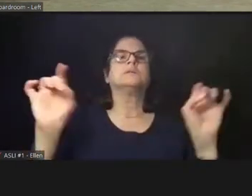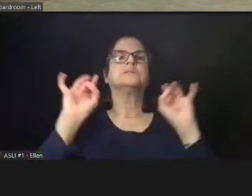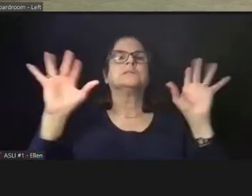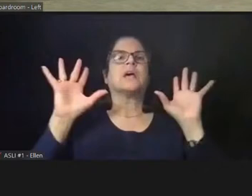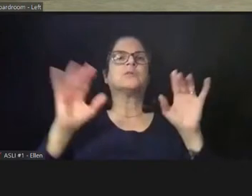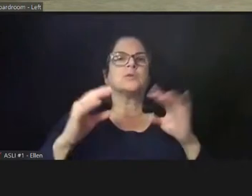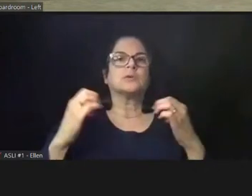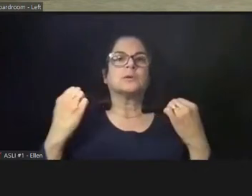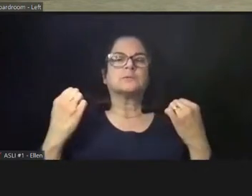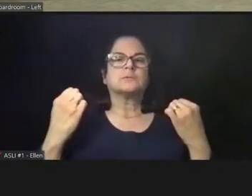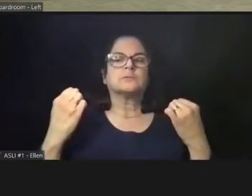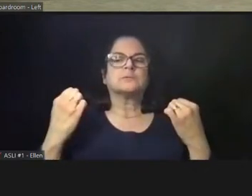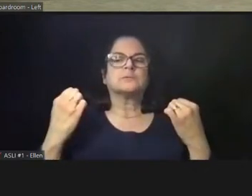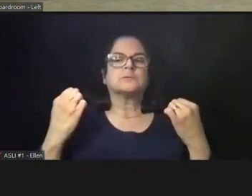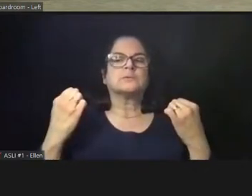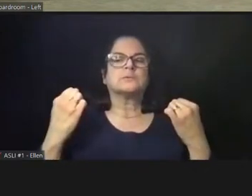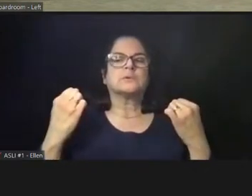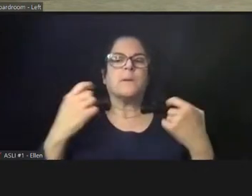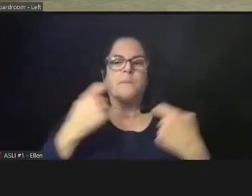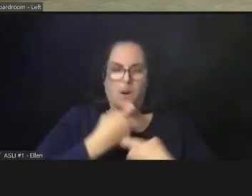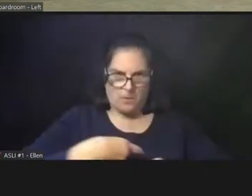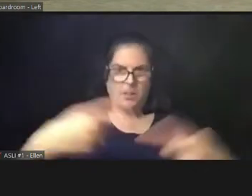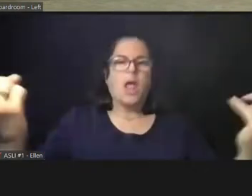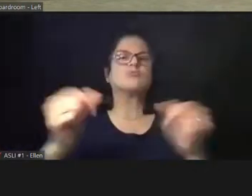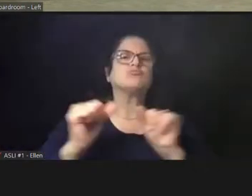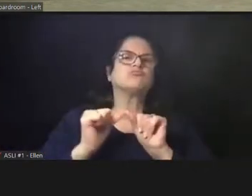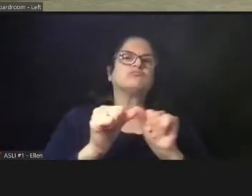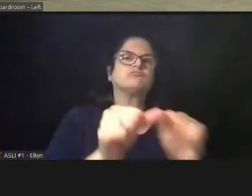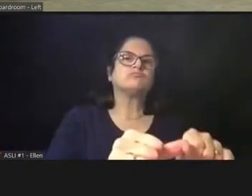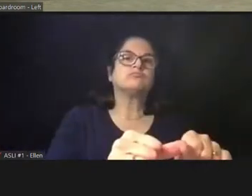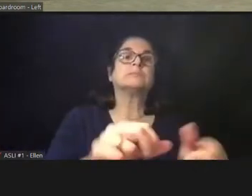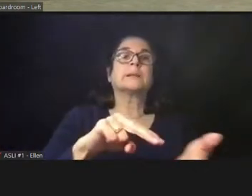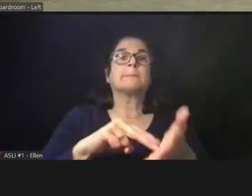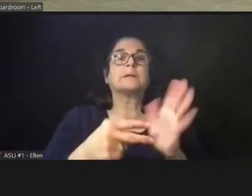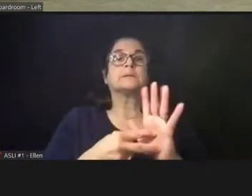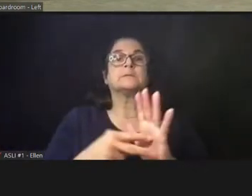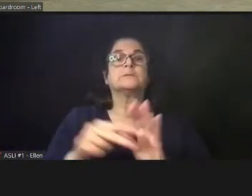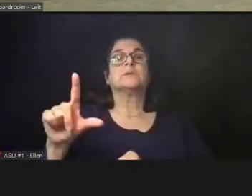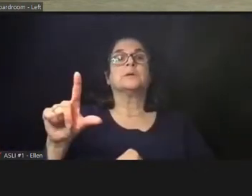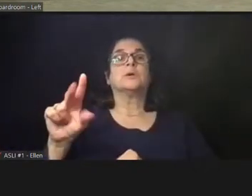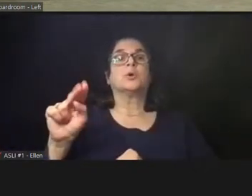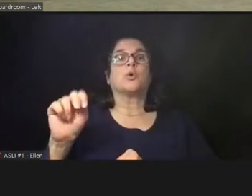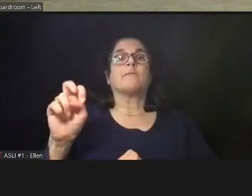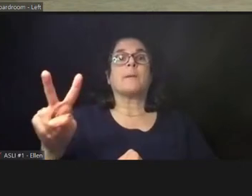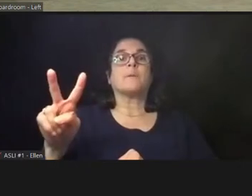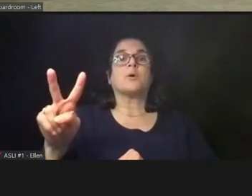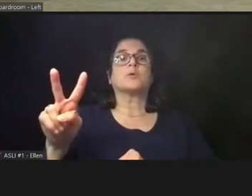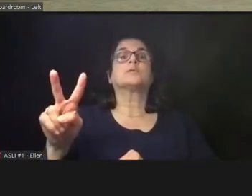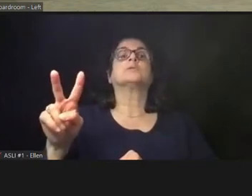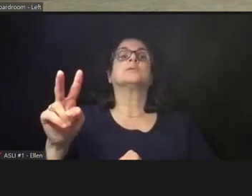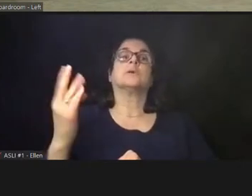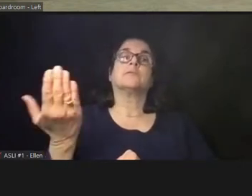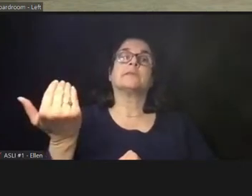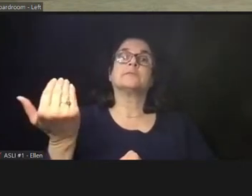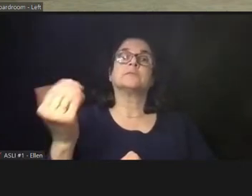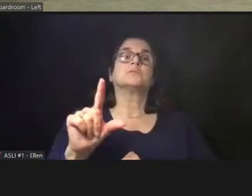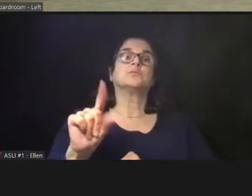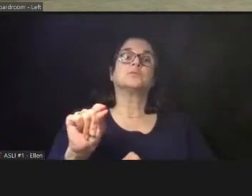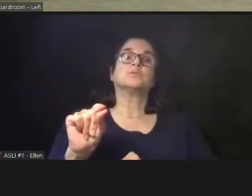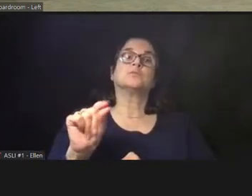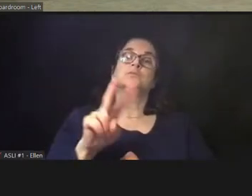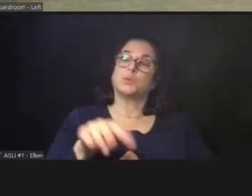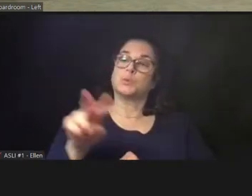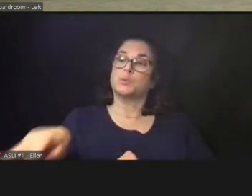remains in effect in the state of Illinois, the meetings on November 15th, 2022 are being held electronically or virtually for members of the